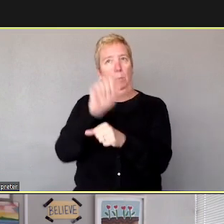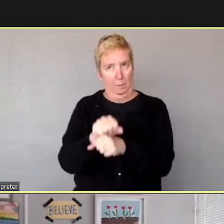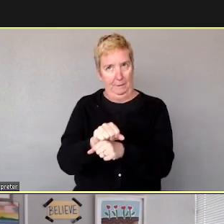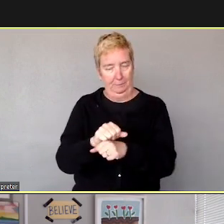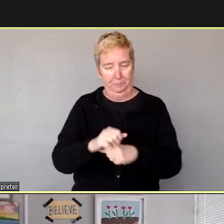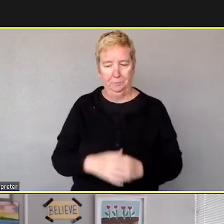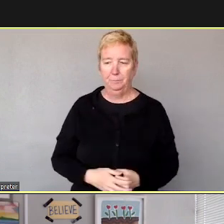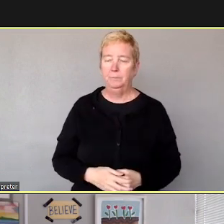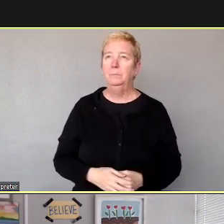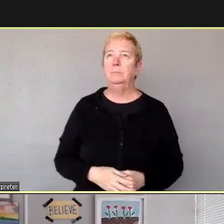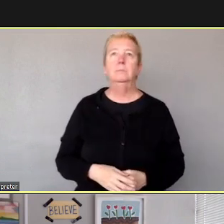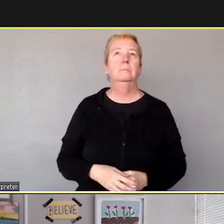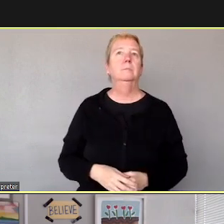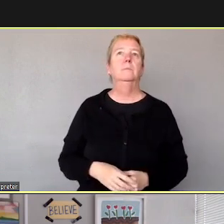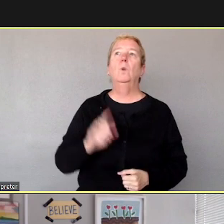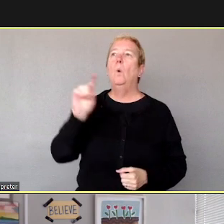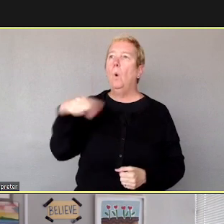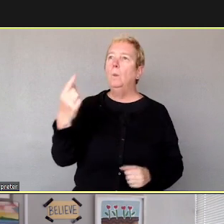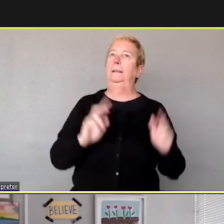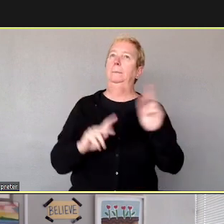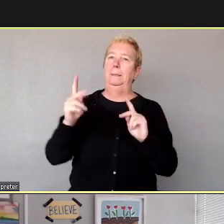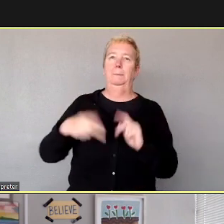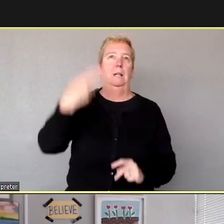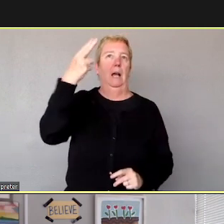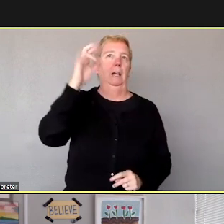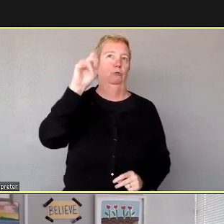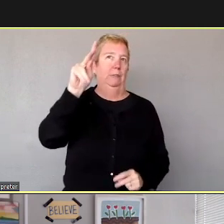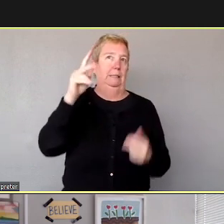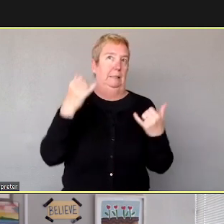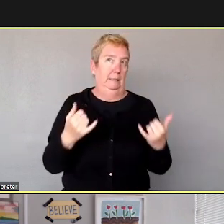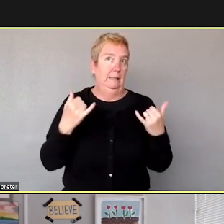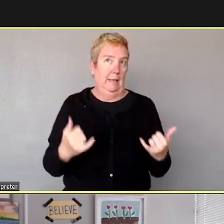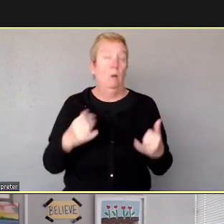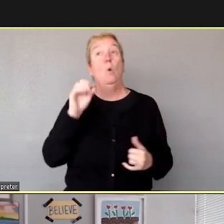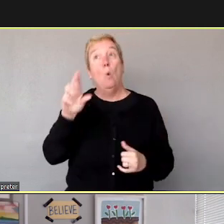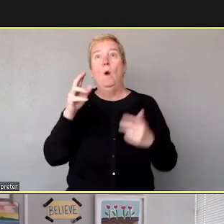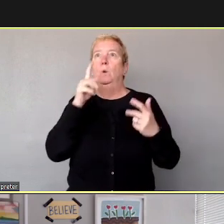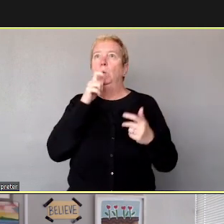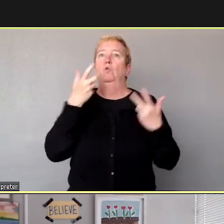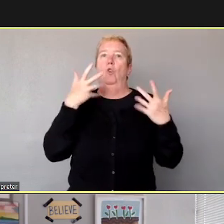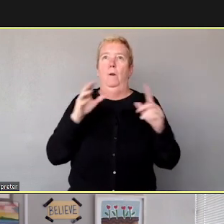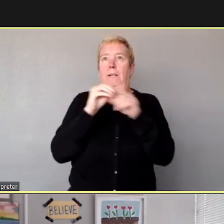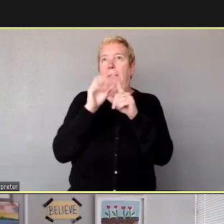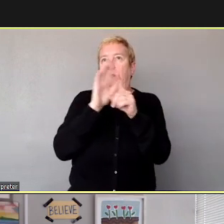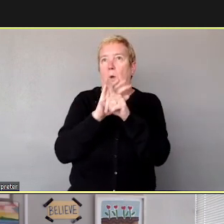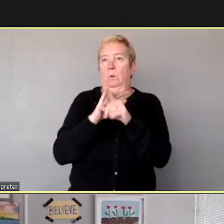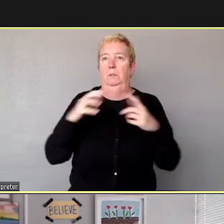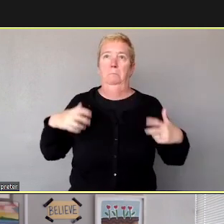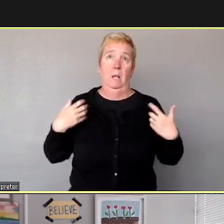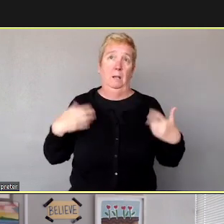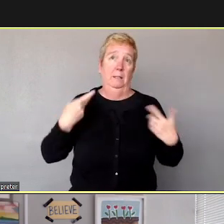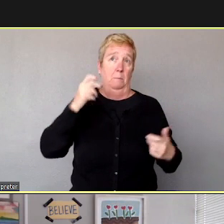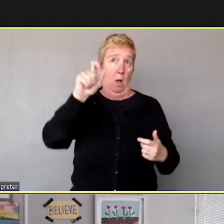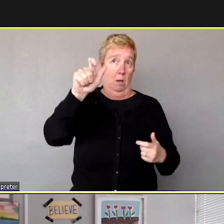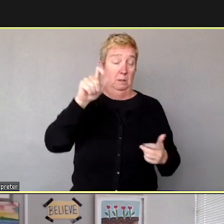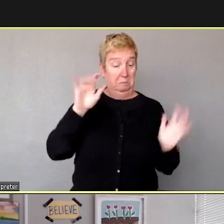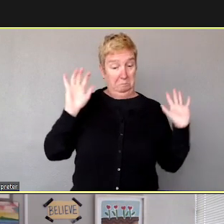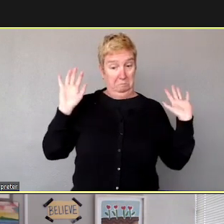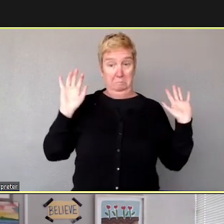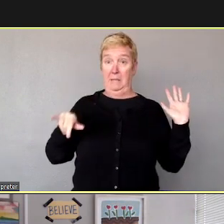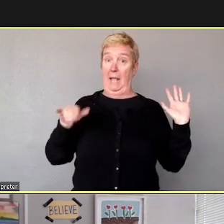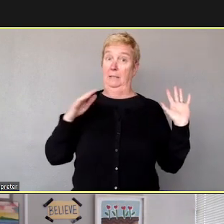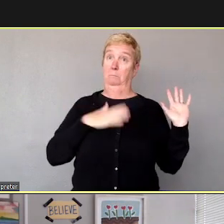only vaccinating people who are in a high-risk group or if you've been exposed to monkeypox. So that's it for our vaccine update